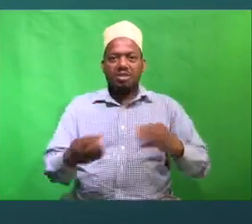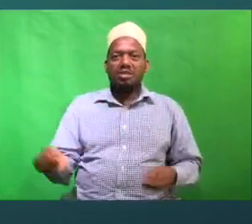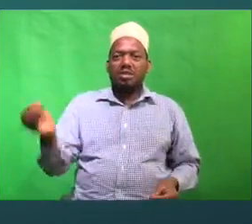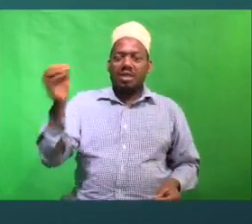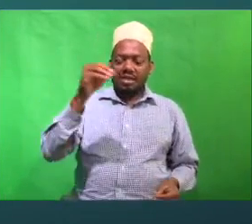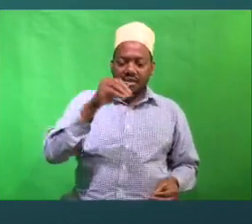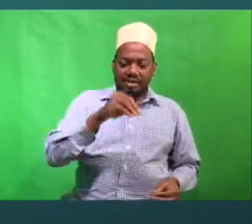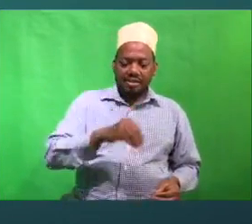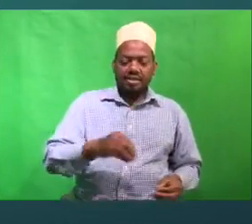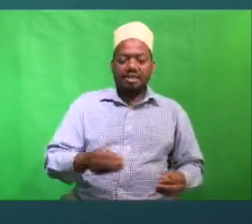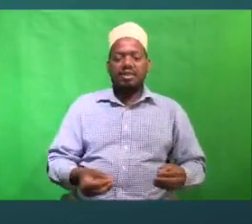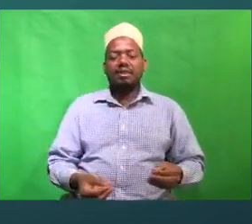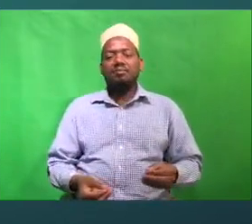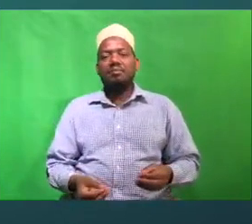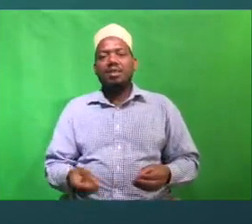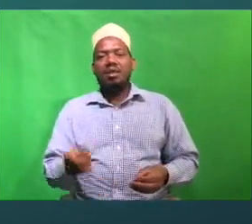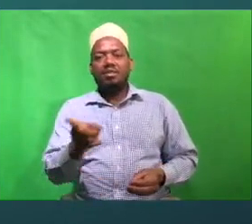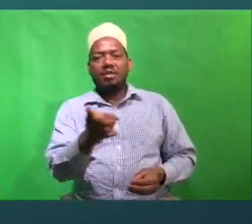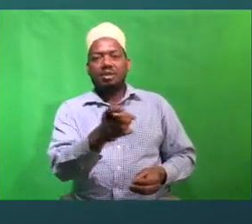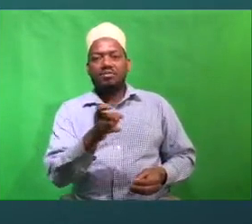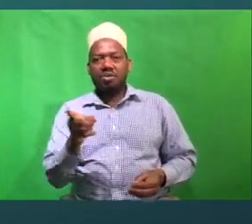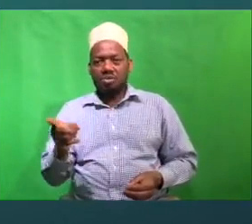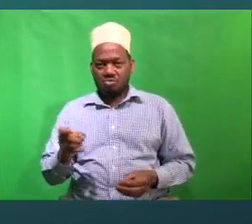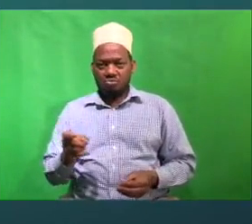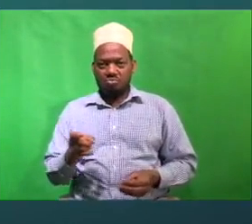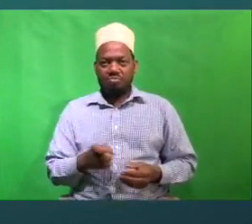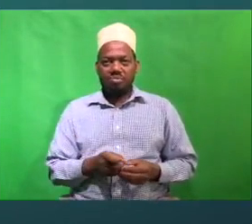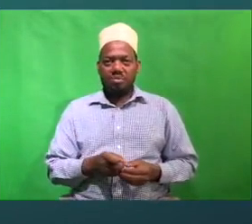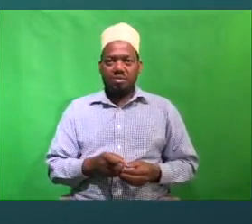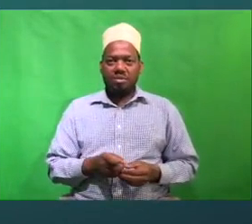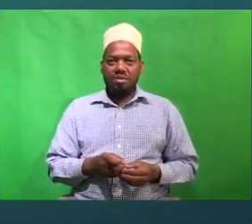revenue. As we say, as